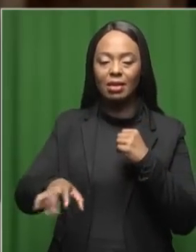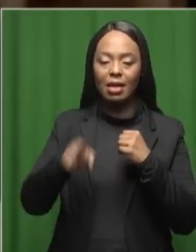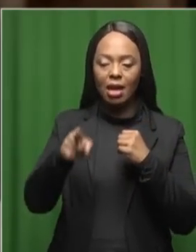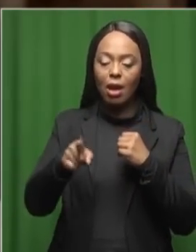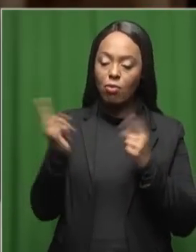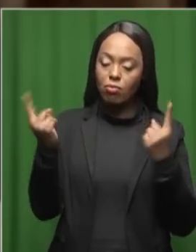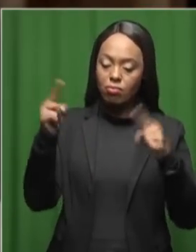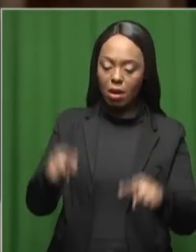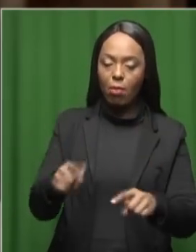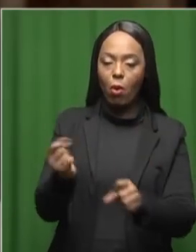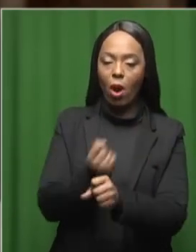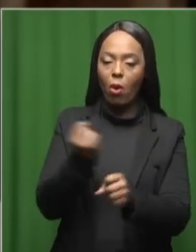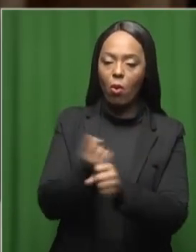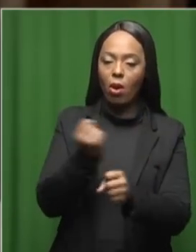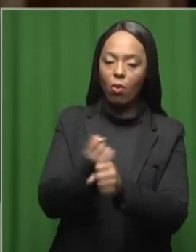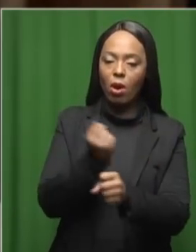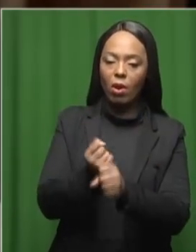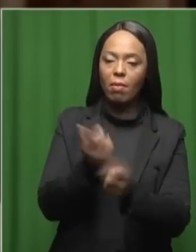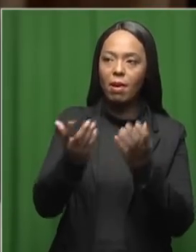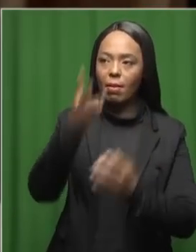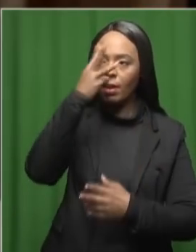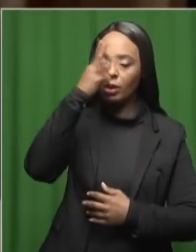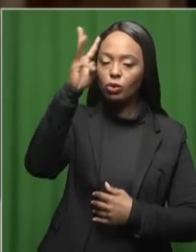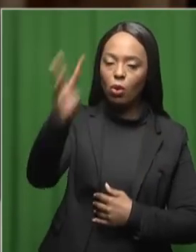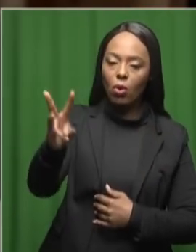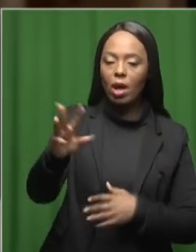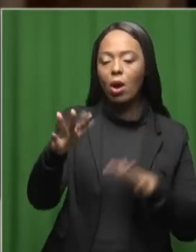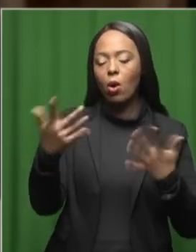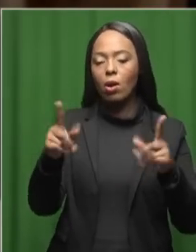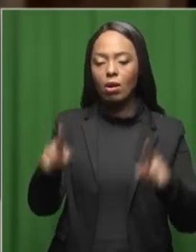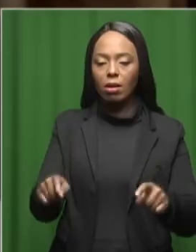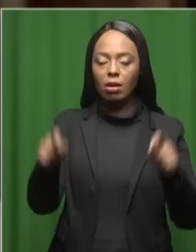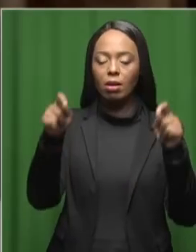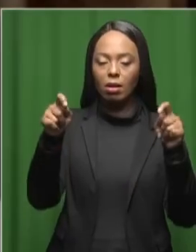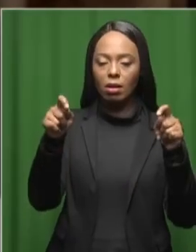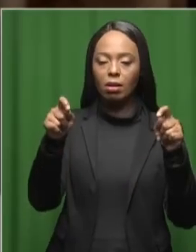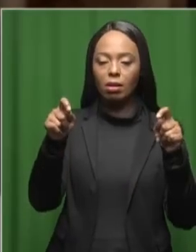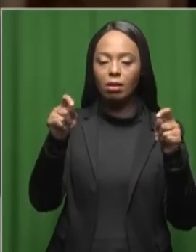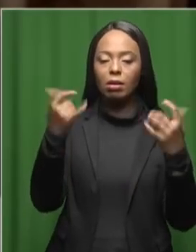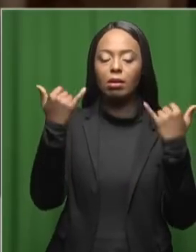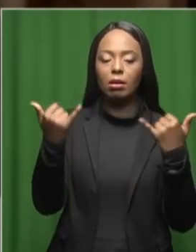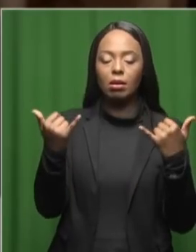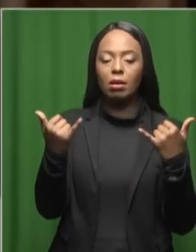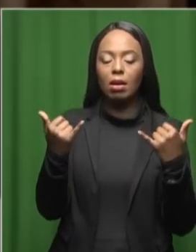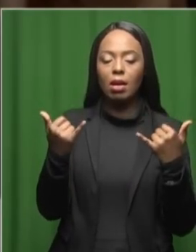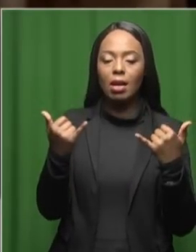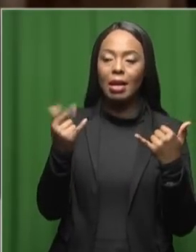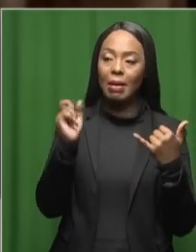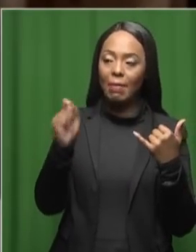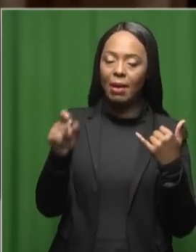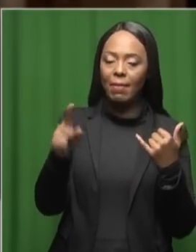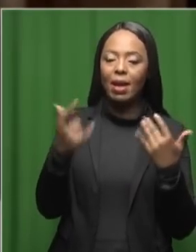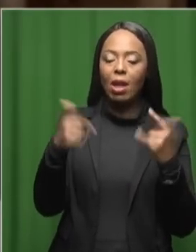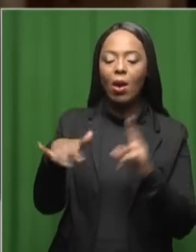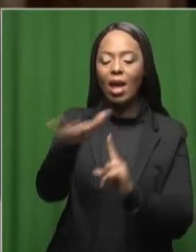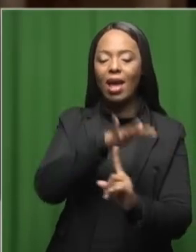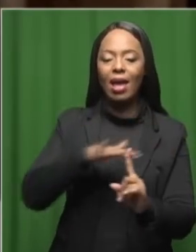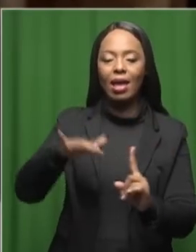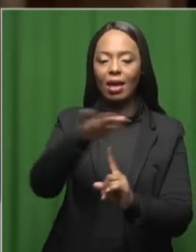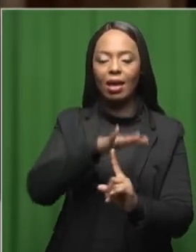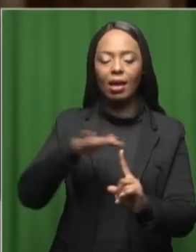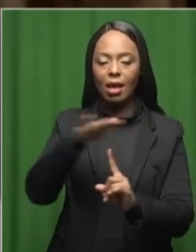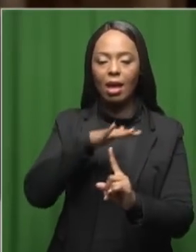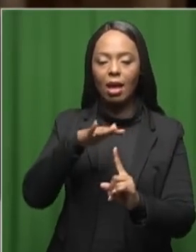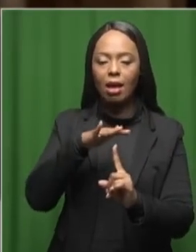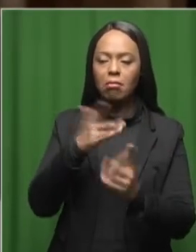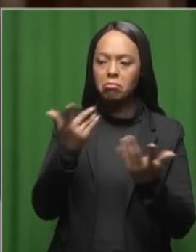work either in Pretoria or Cape Town. And in that space or in those areas, they must then